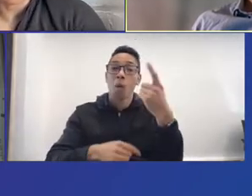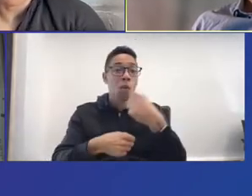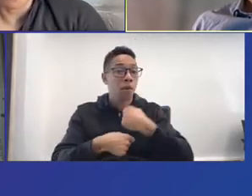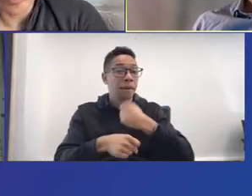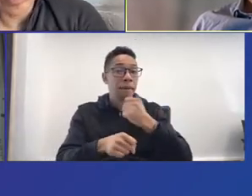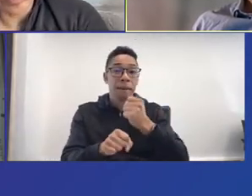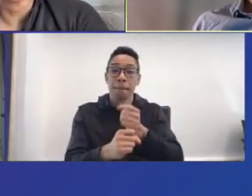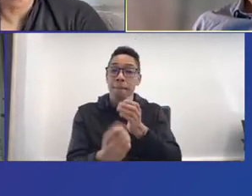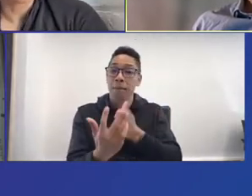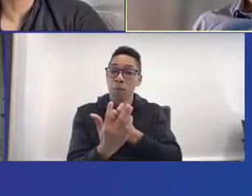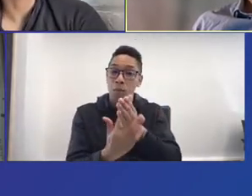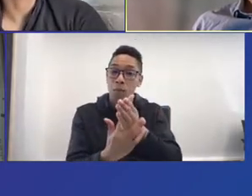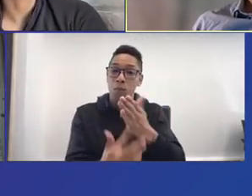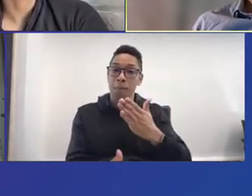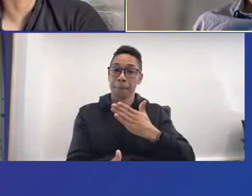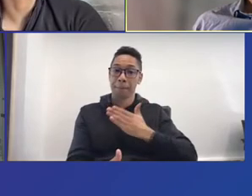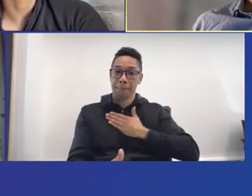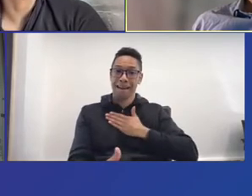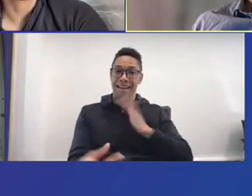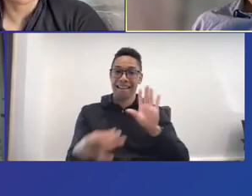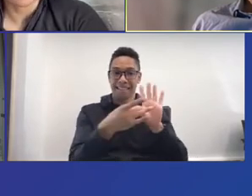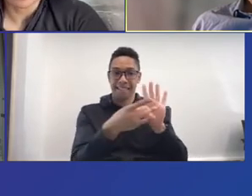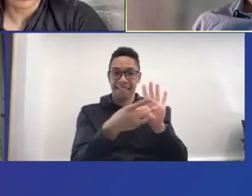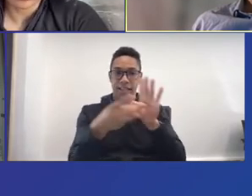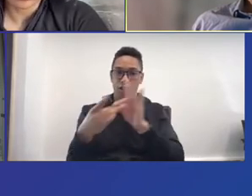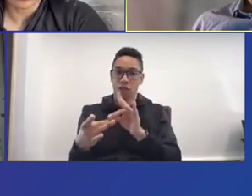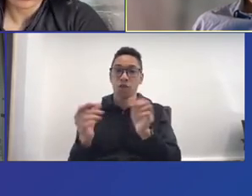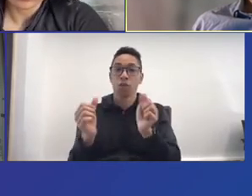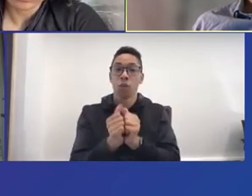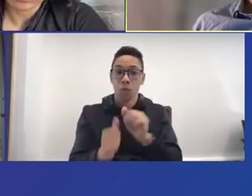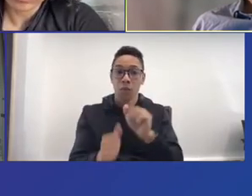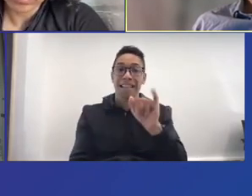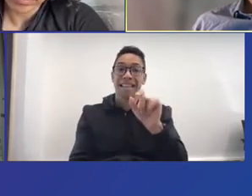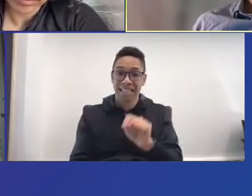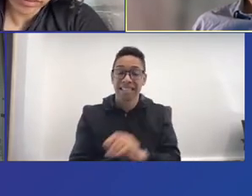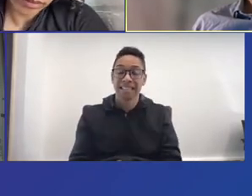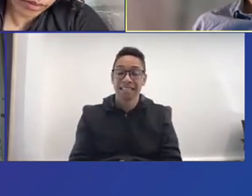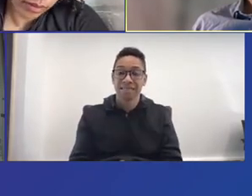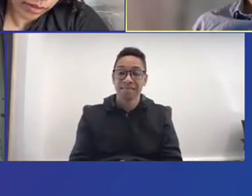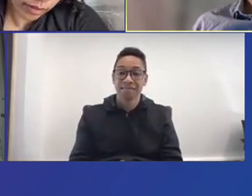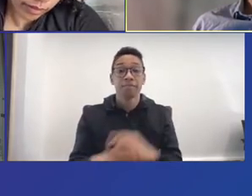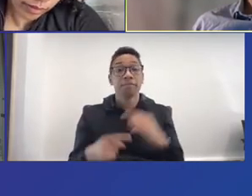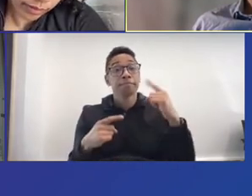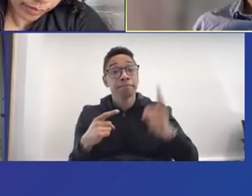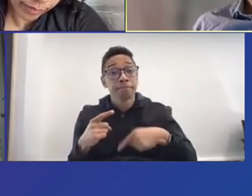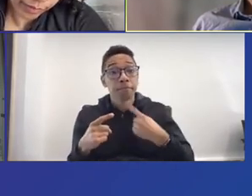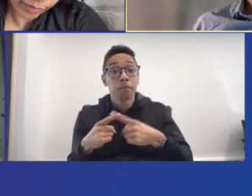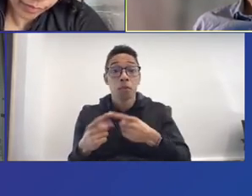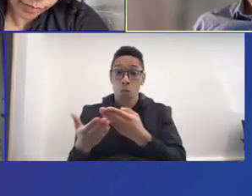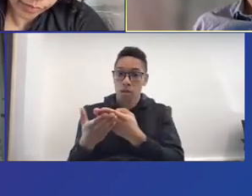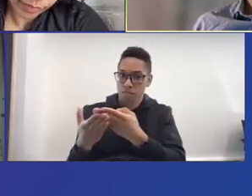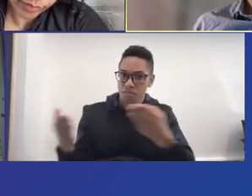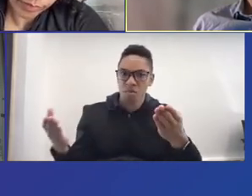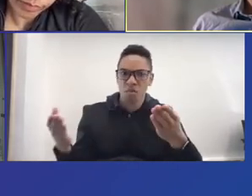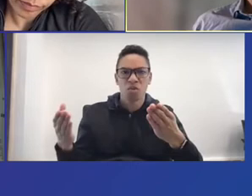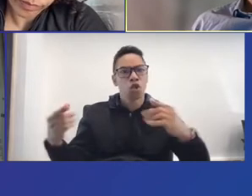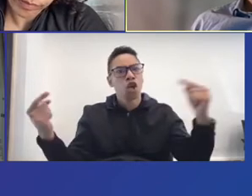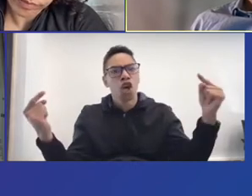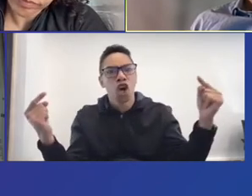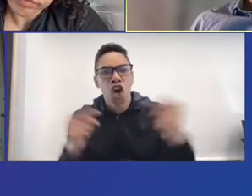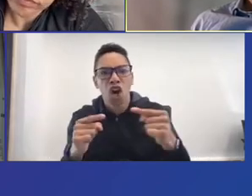through my connection with it. And that when people despoil or hurt